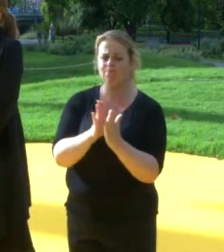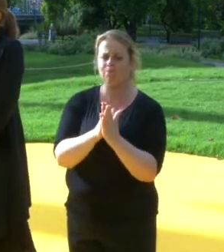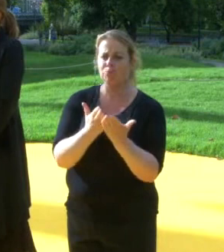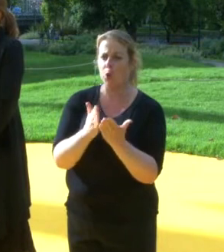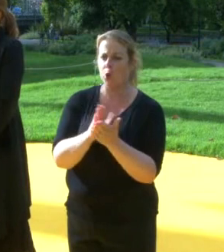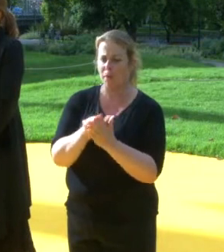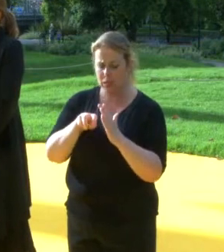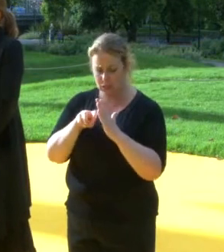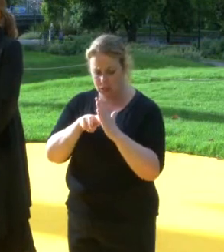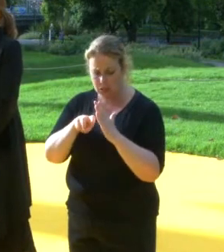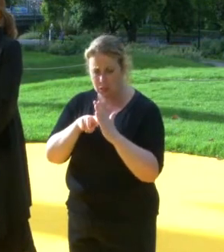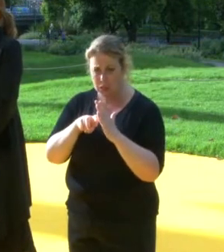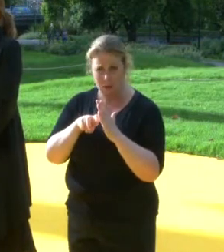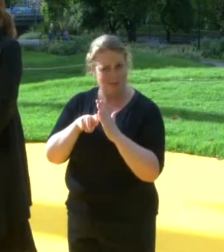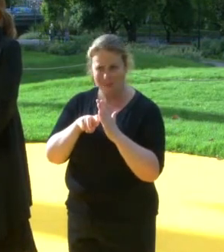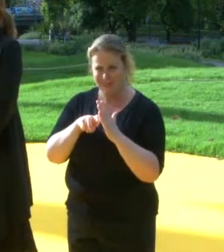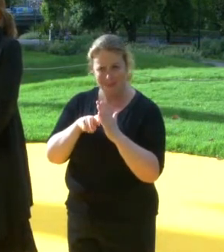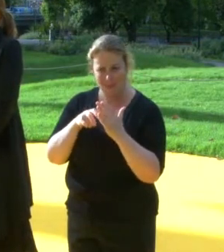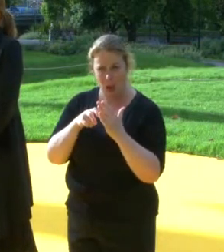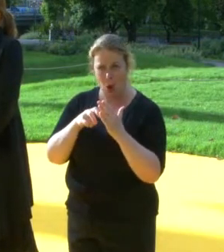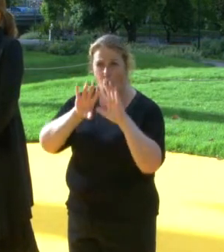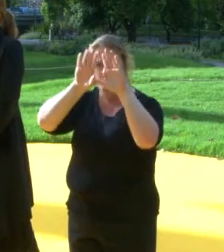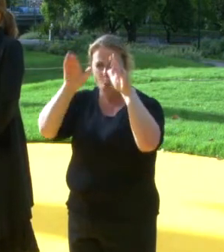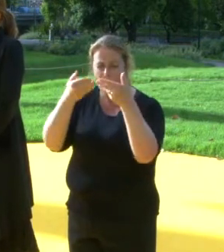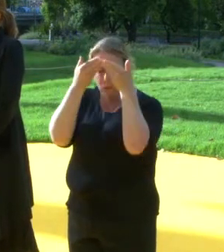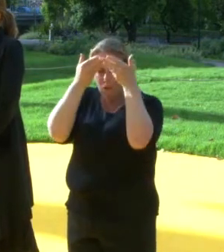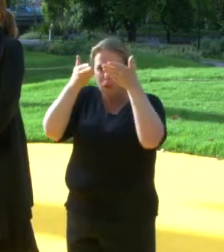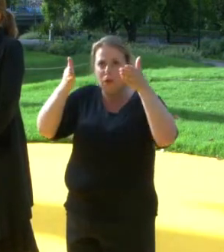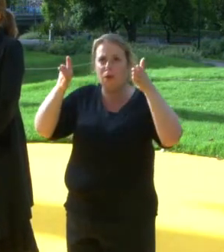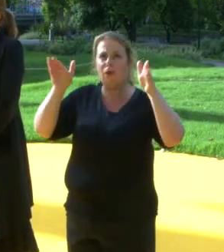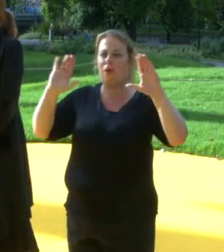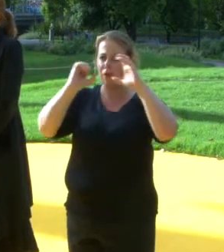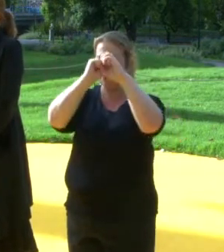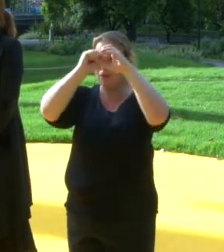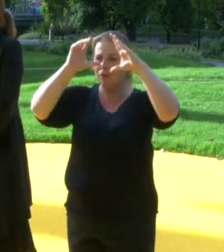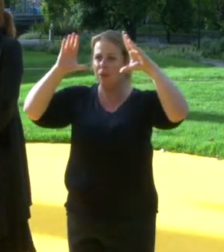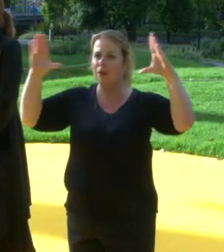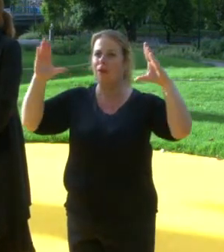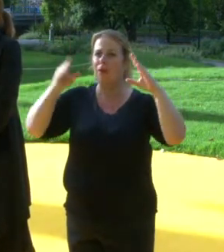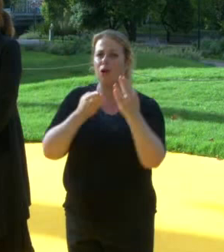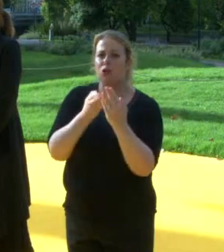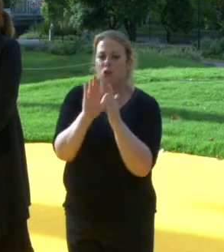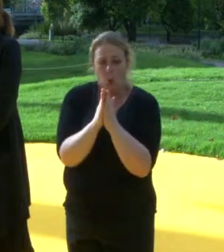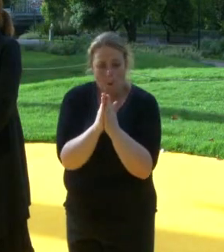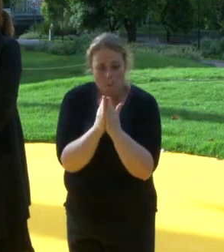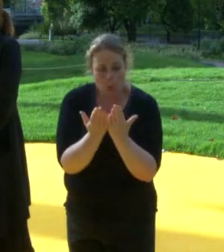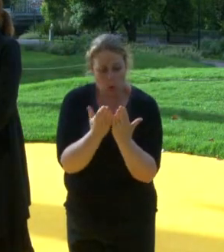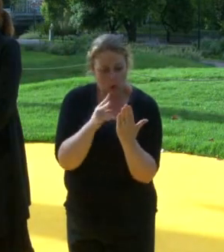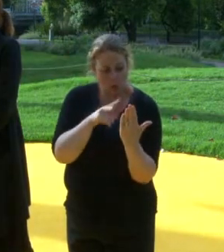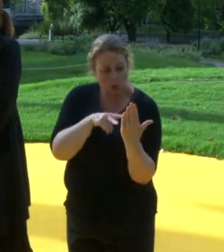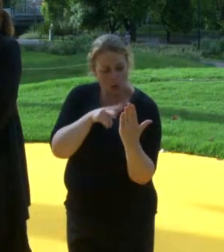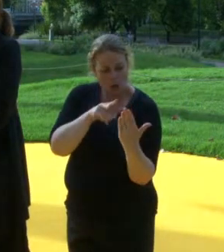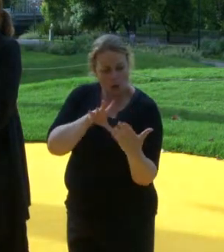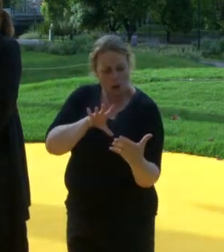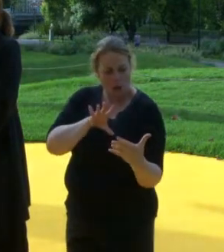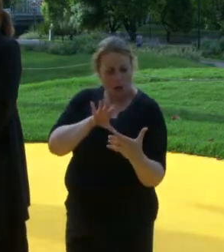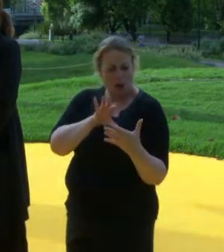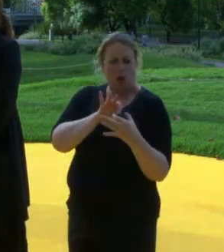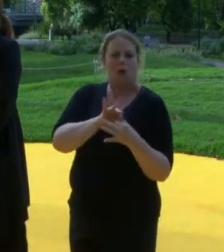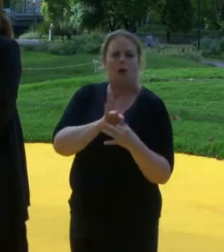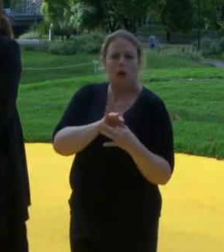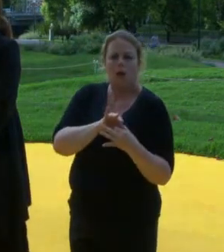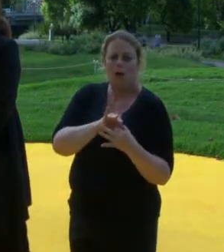else entirely. It's through the pages of books that we found comfort and connection,